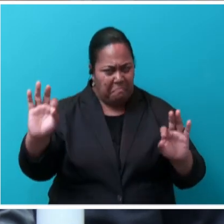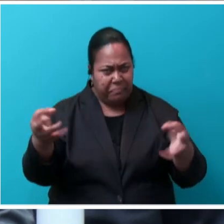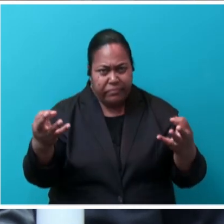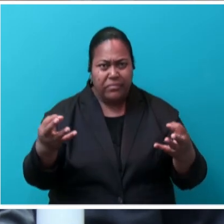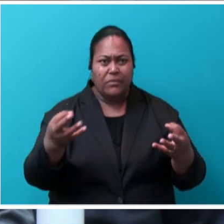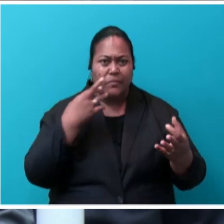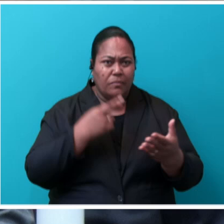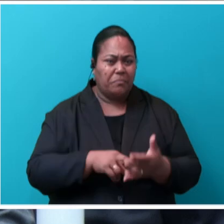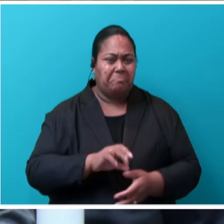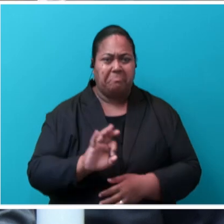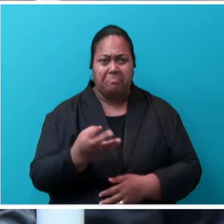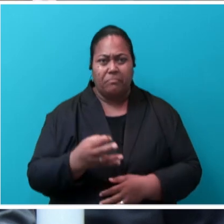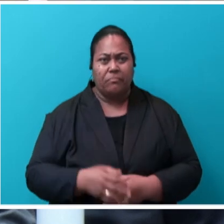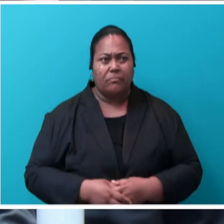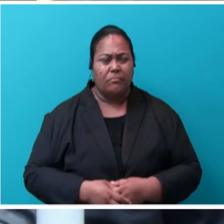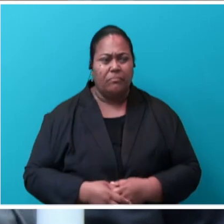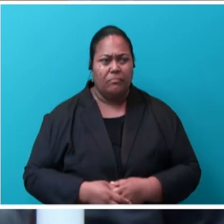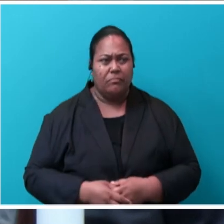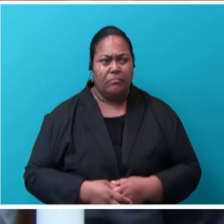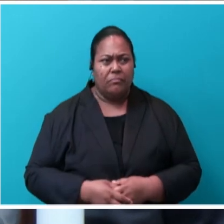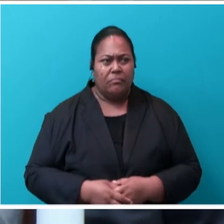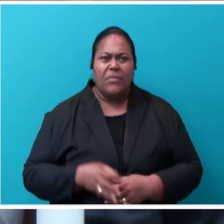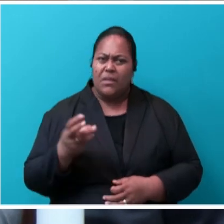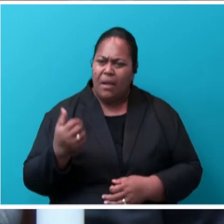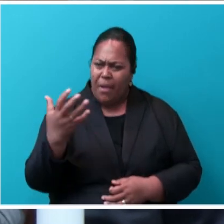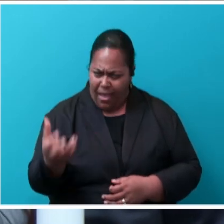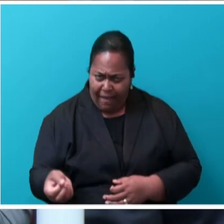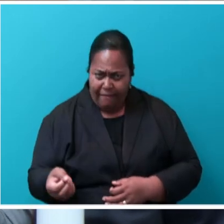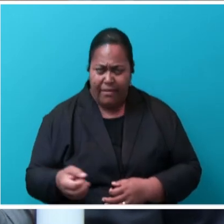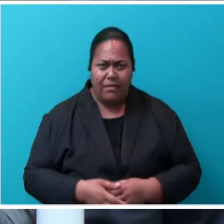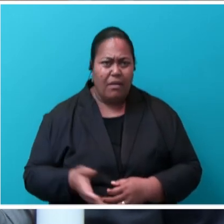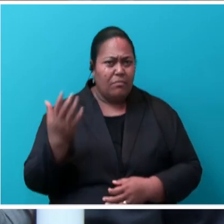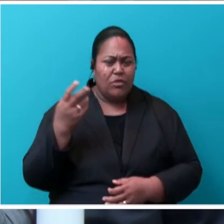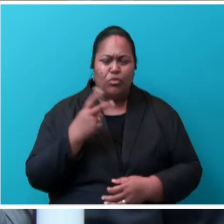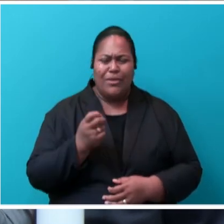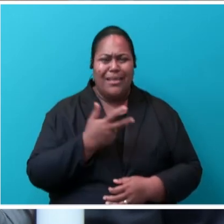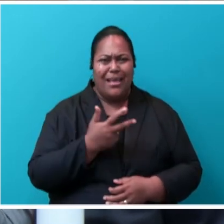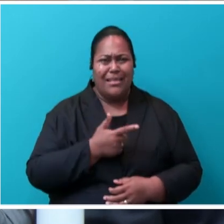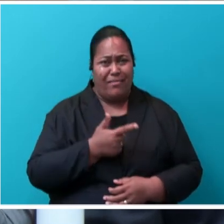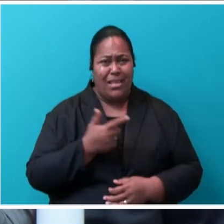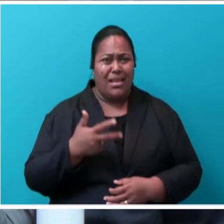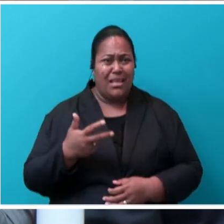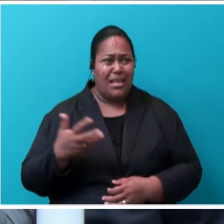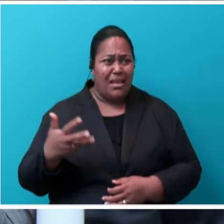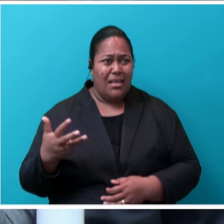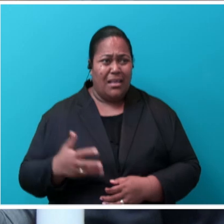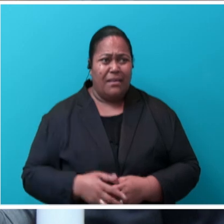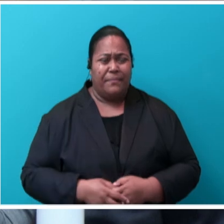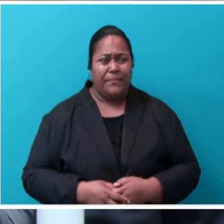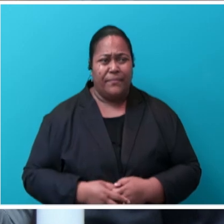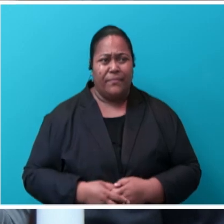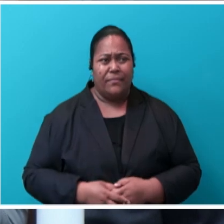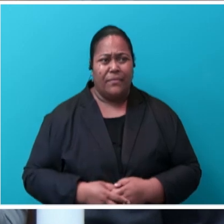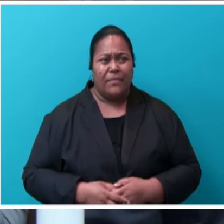reports. Some have been there from 2017, 18, 19, and there's only one council that is